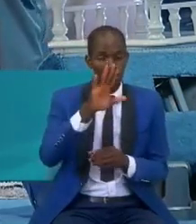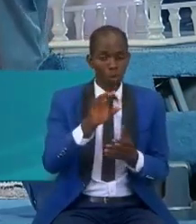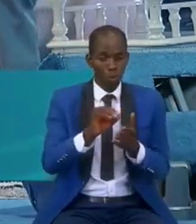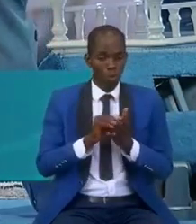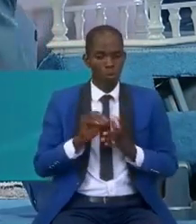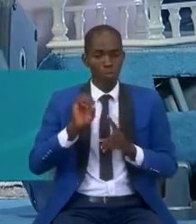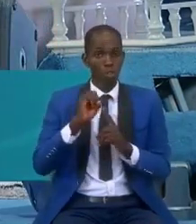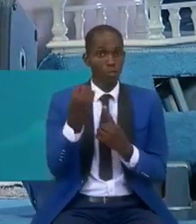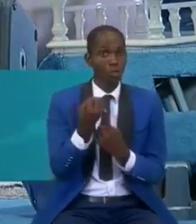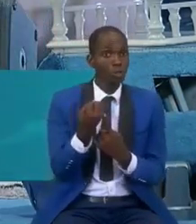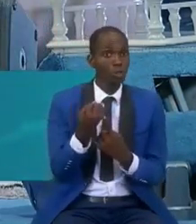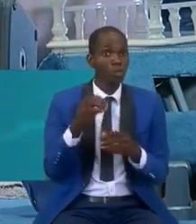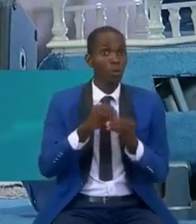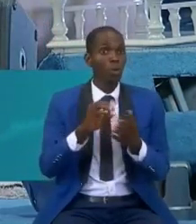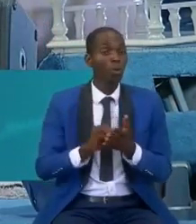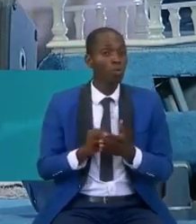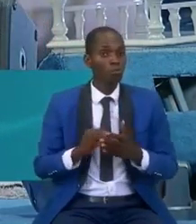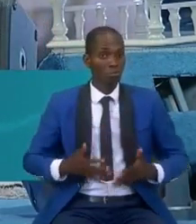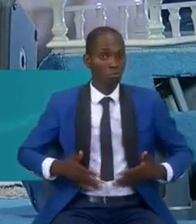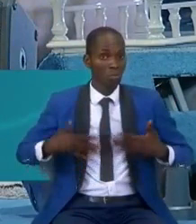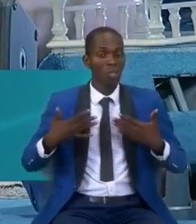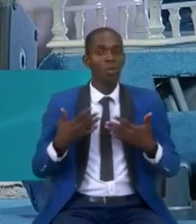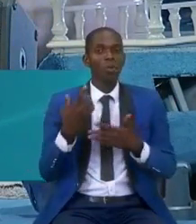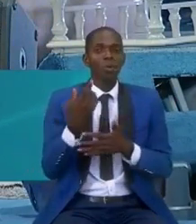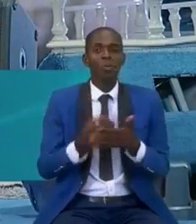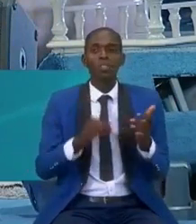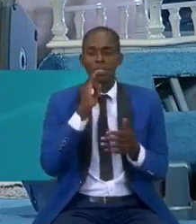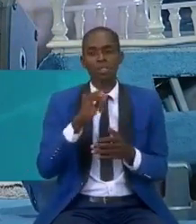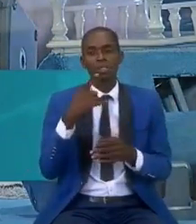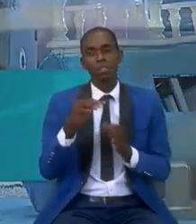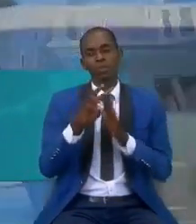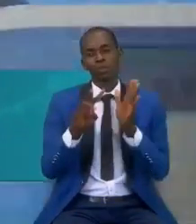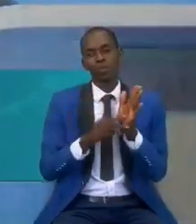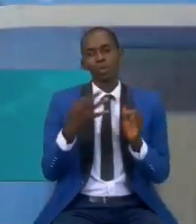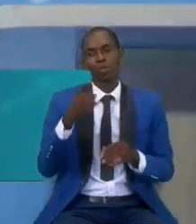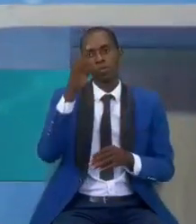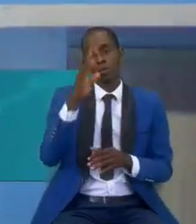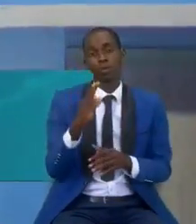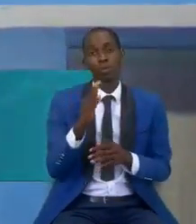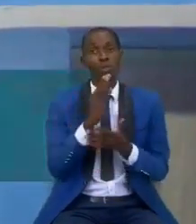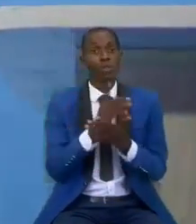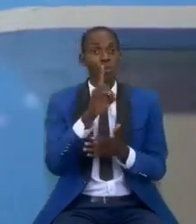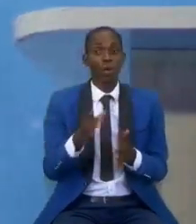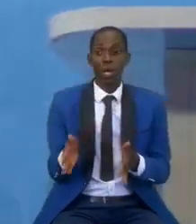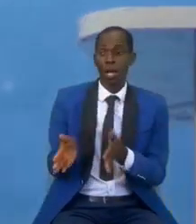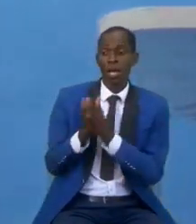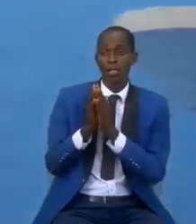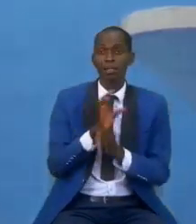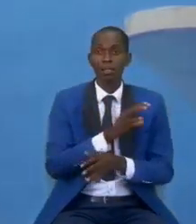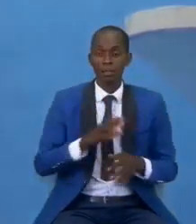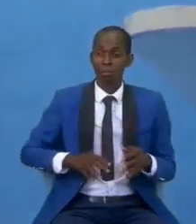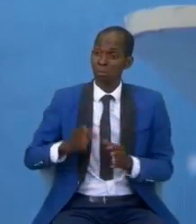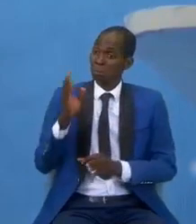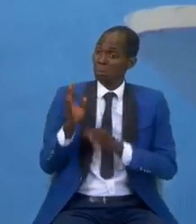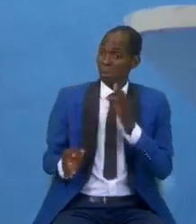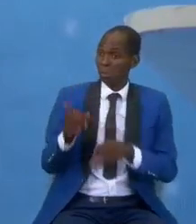said, if thou wilt. He was not sure. He was not certain what God, what Christ